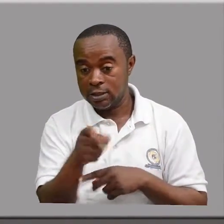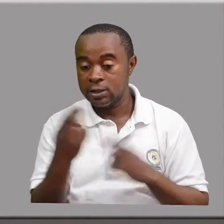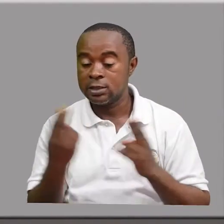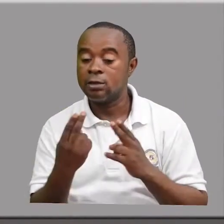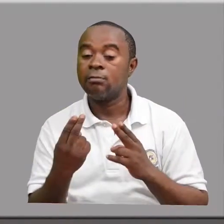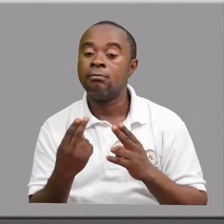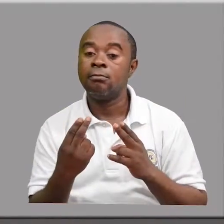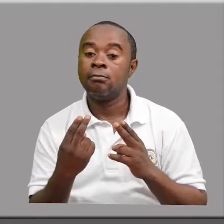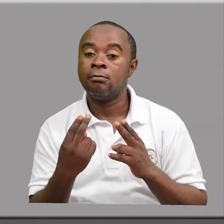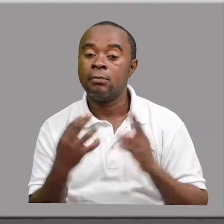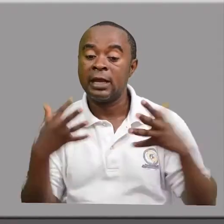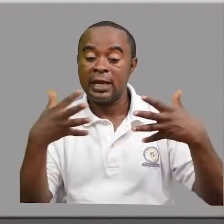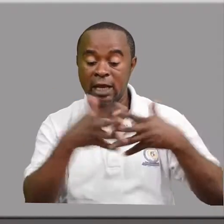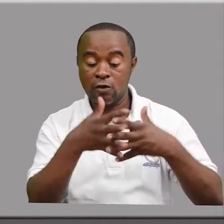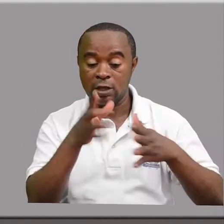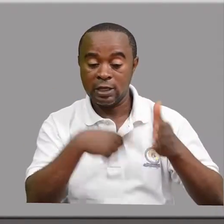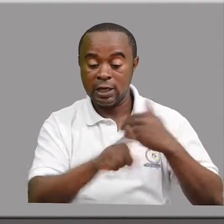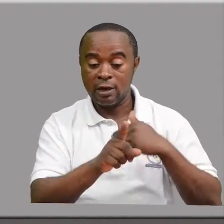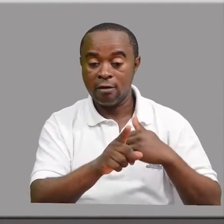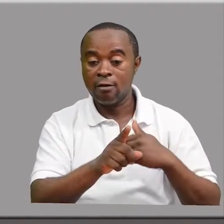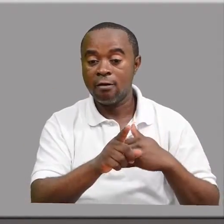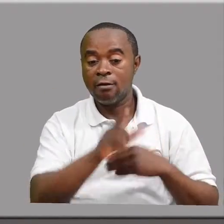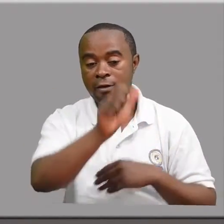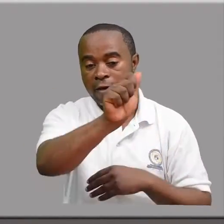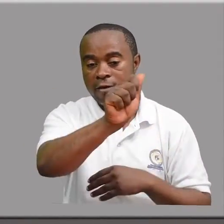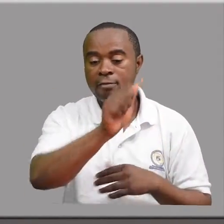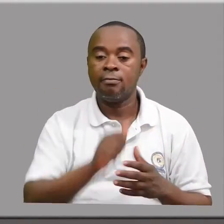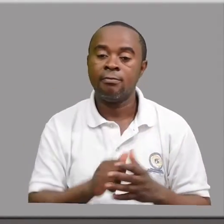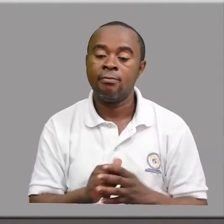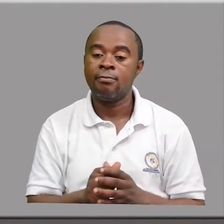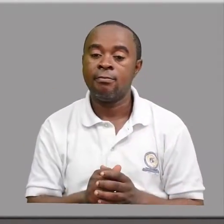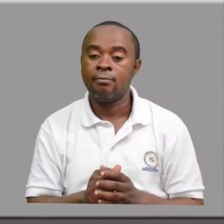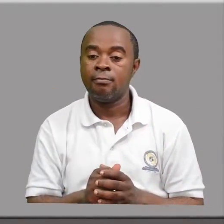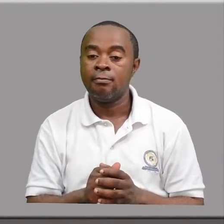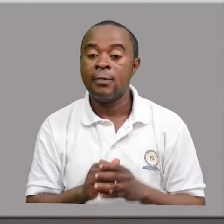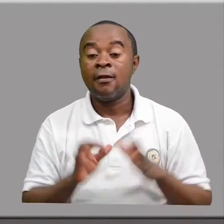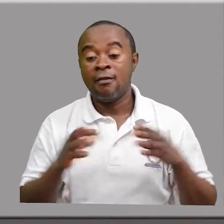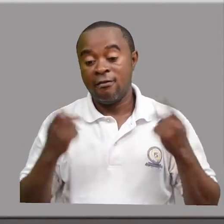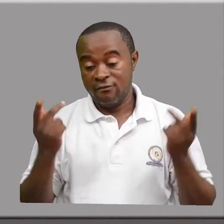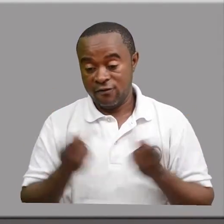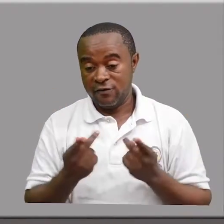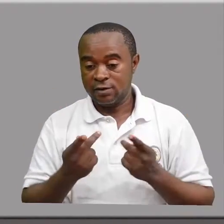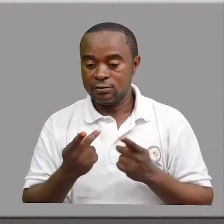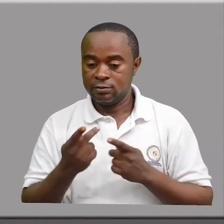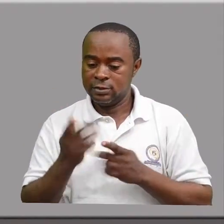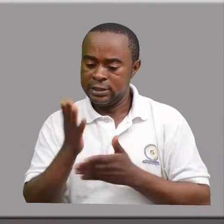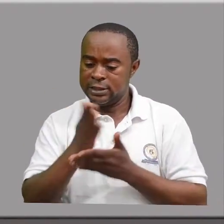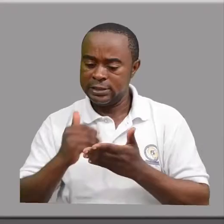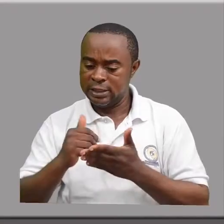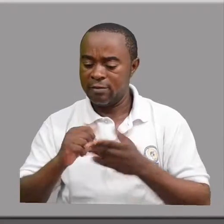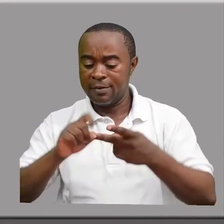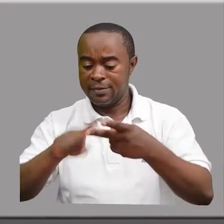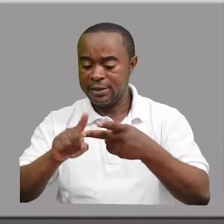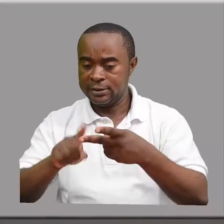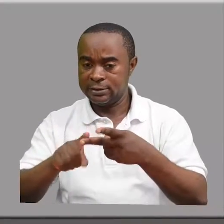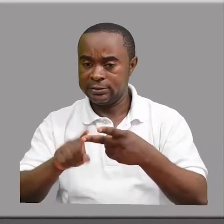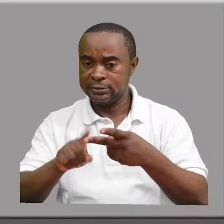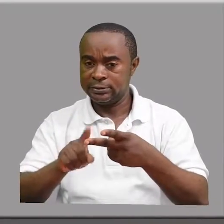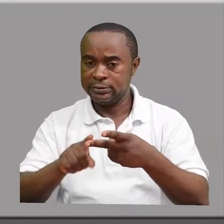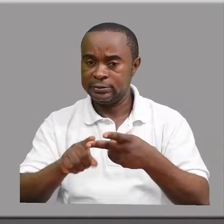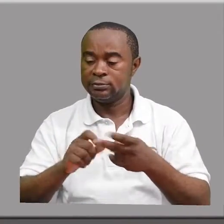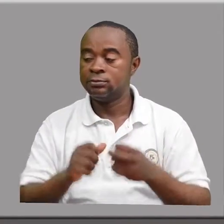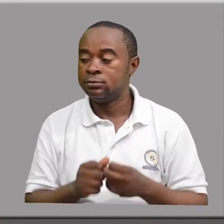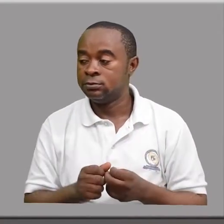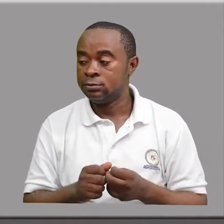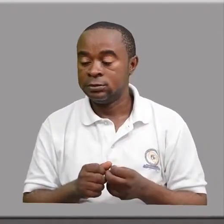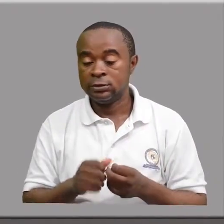the network on a class A. Also, on the second part, I will